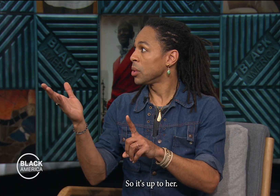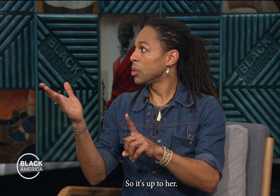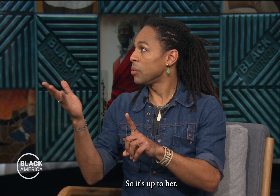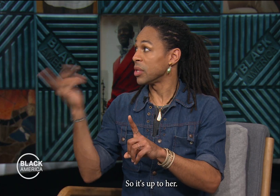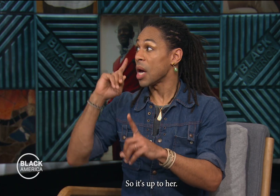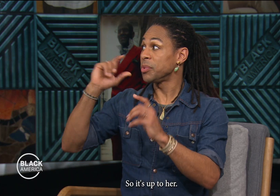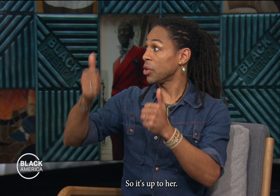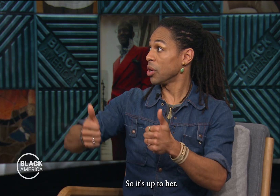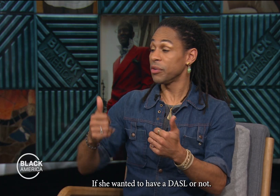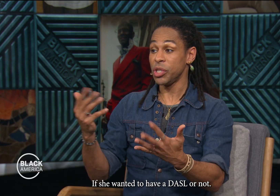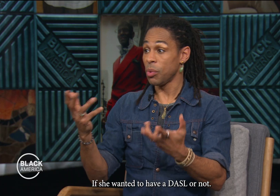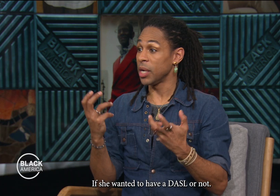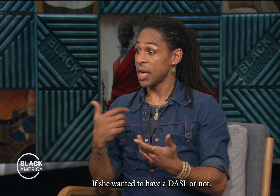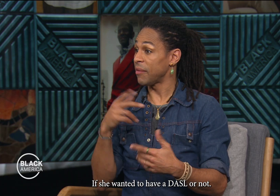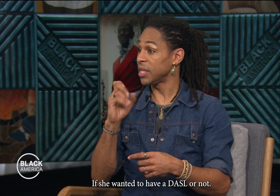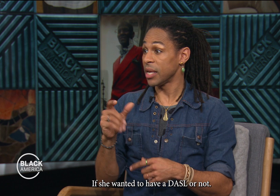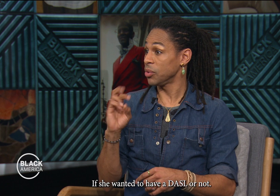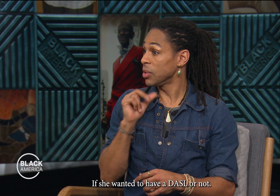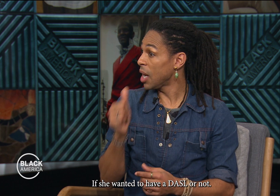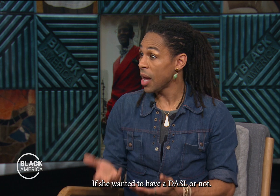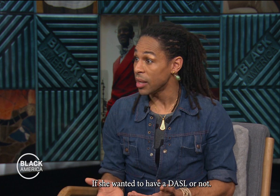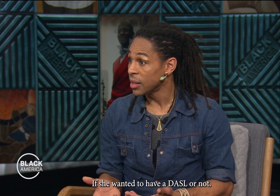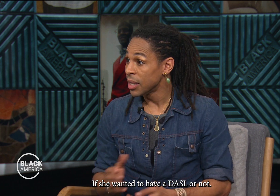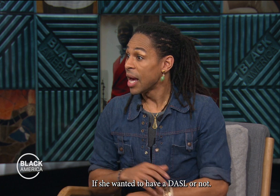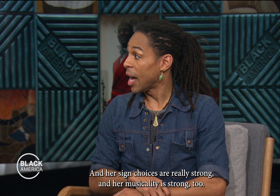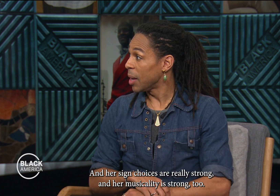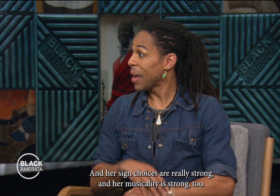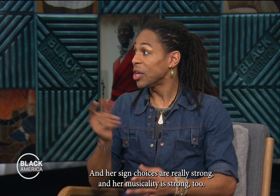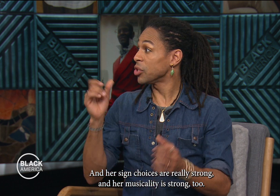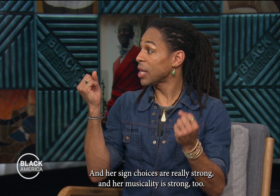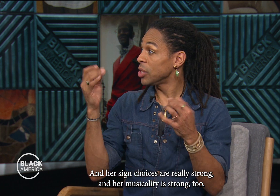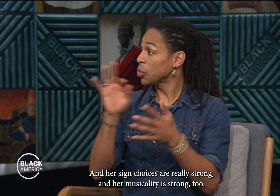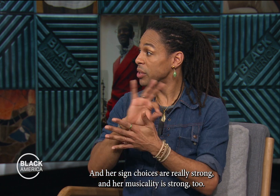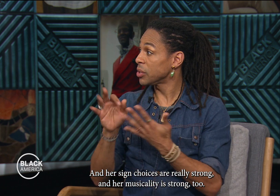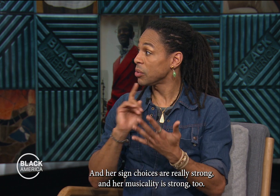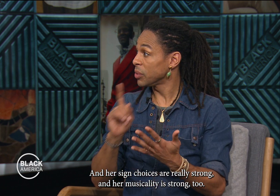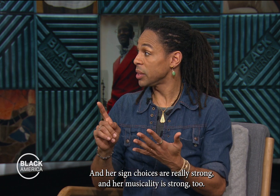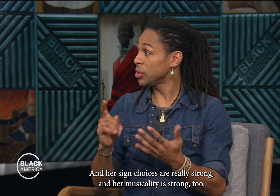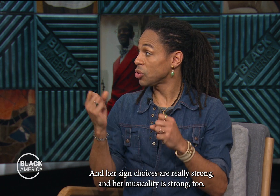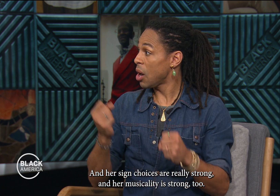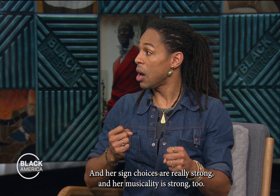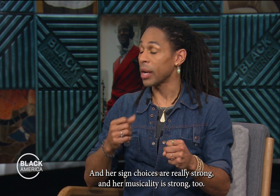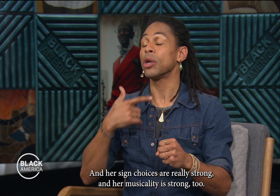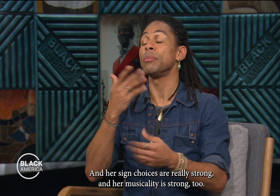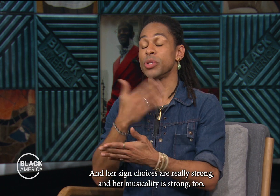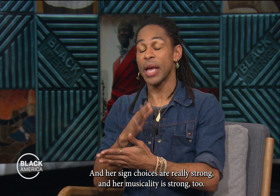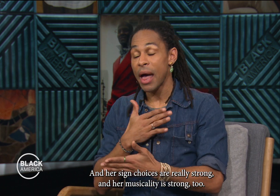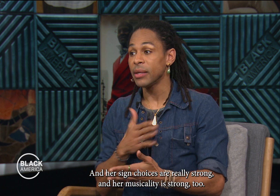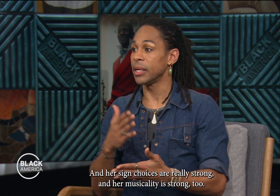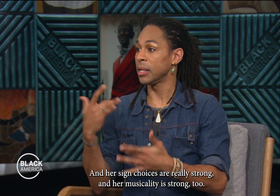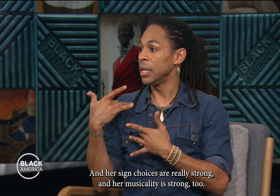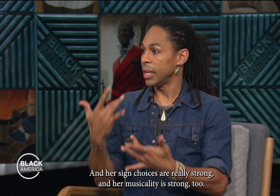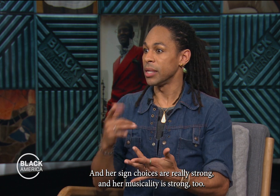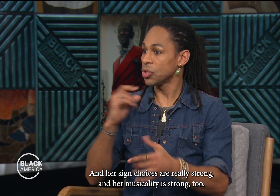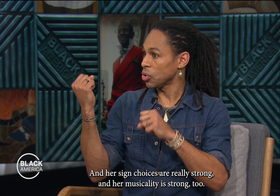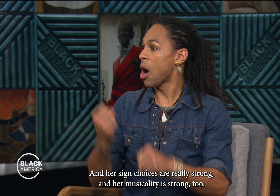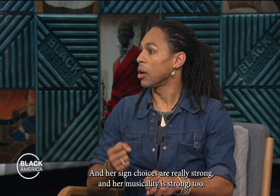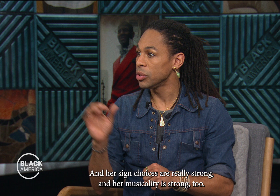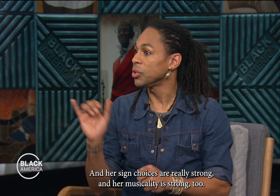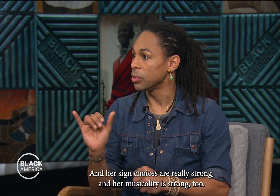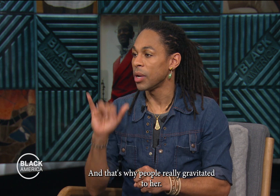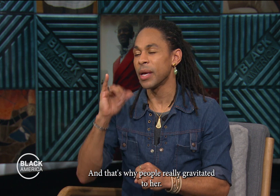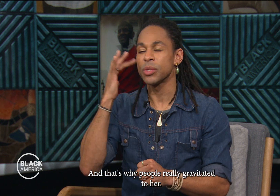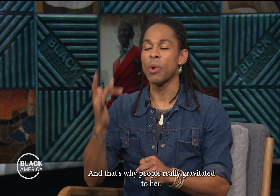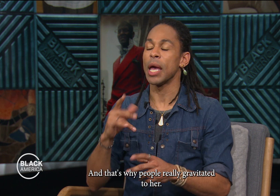so it's up to her if she wanted to have a DAZZLE or not. And her sign choices are really strong, and her musicality is